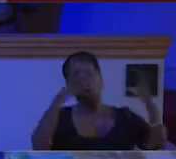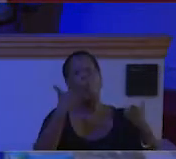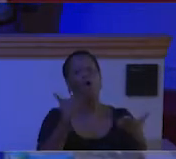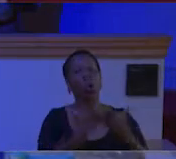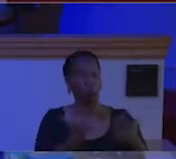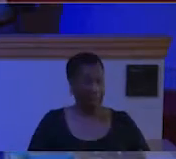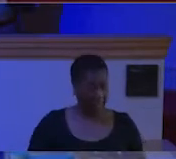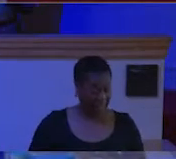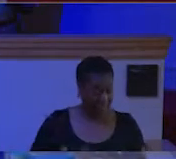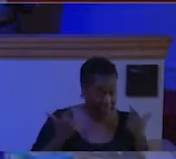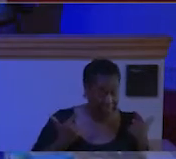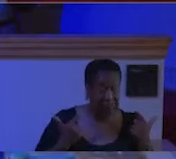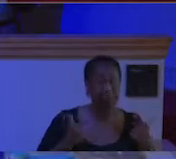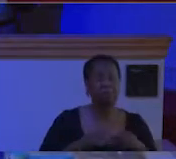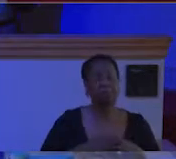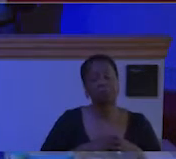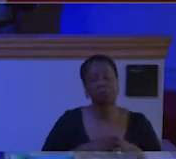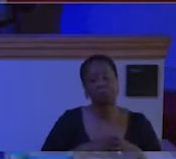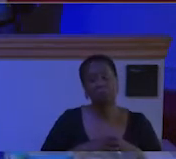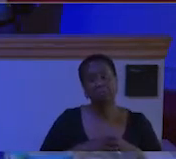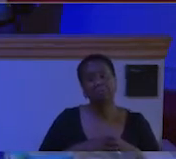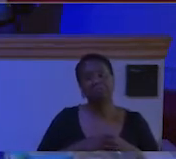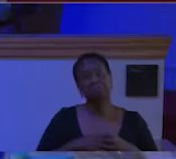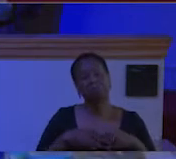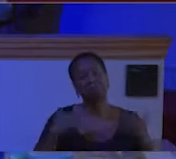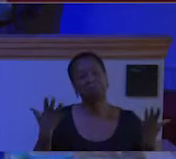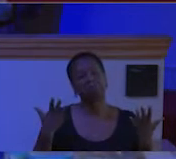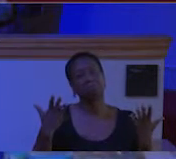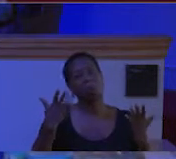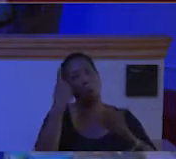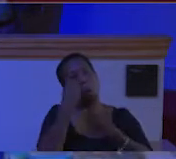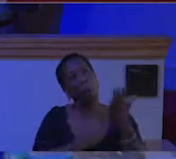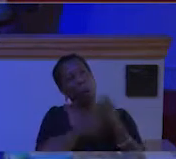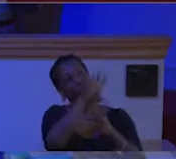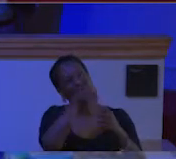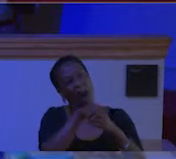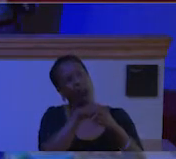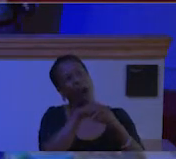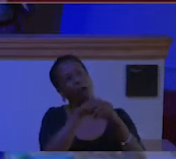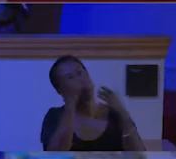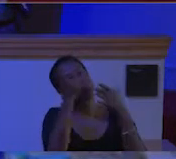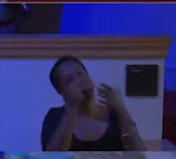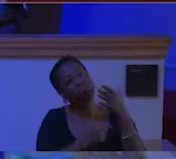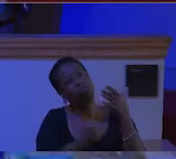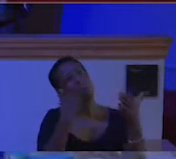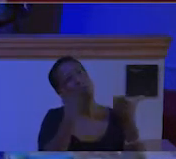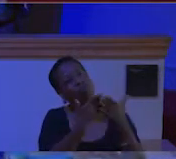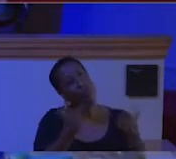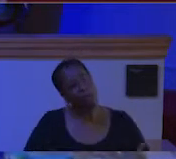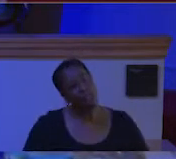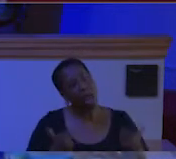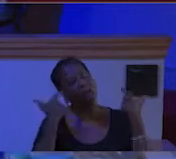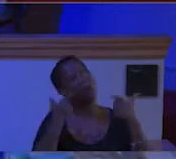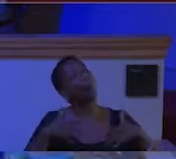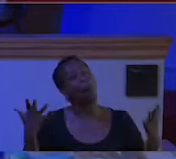necessary ingredients that make up for a healthy, wholesome, and full